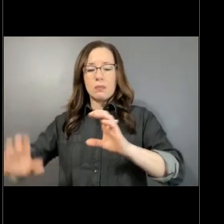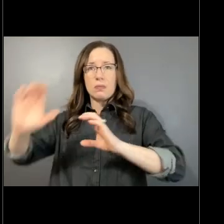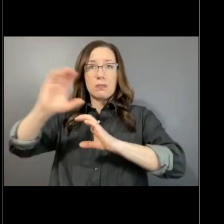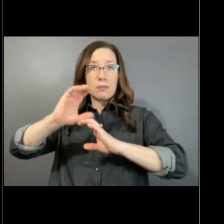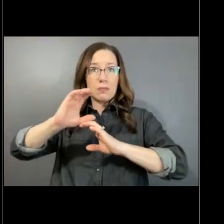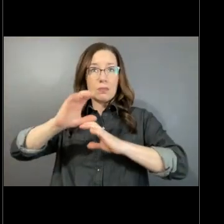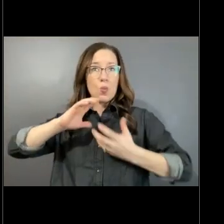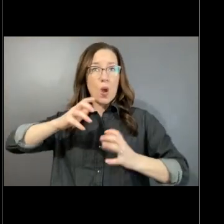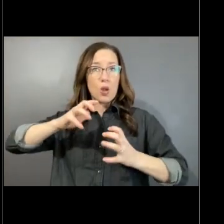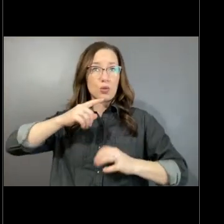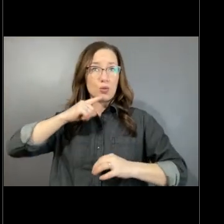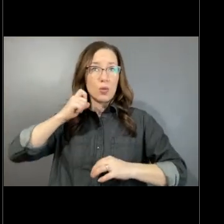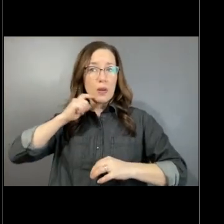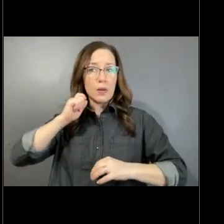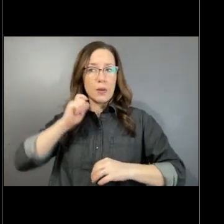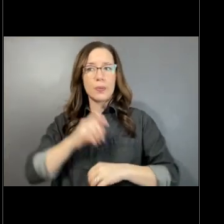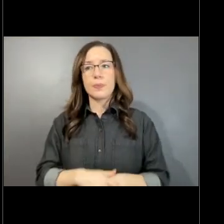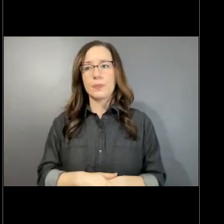dryers.